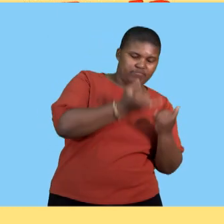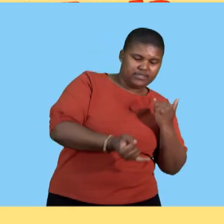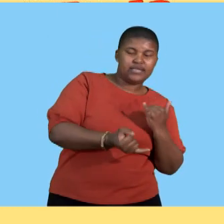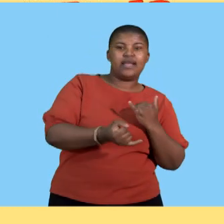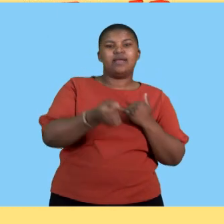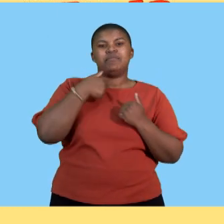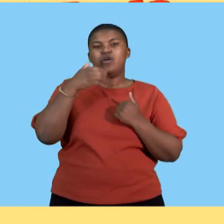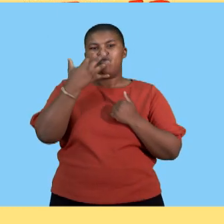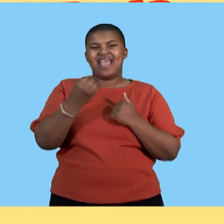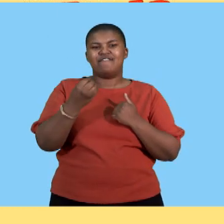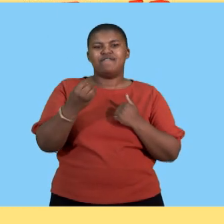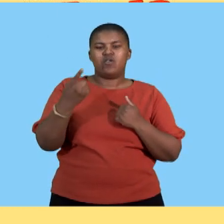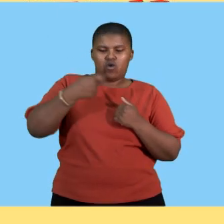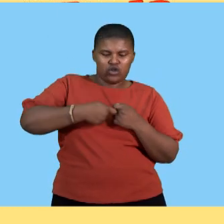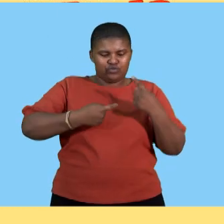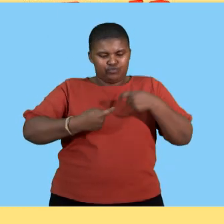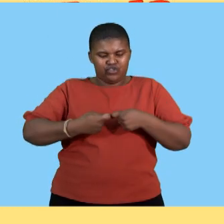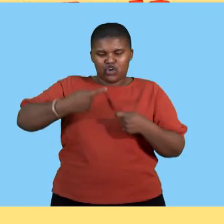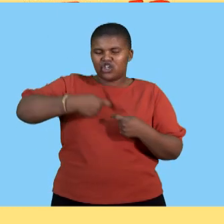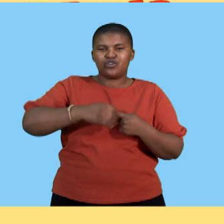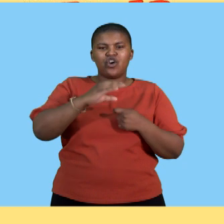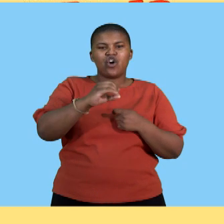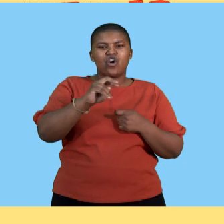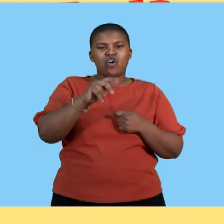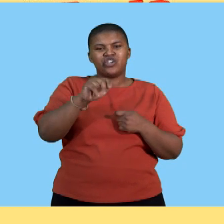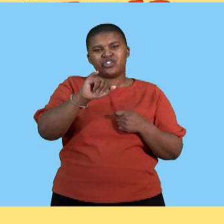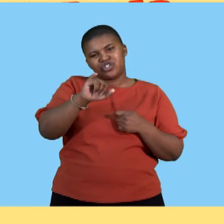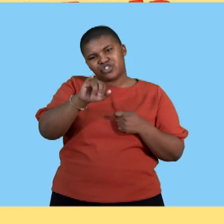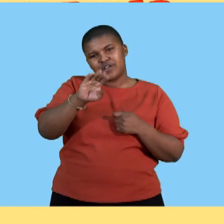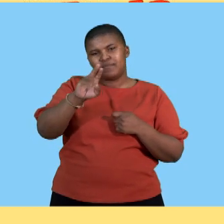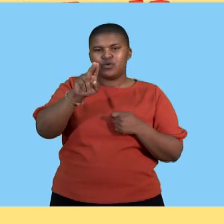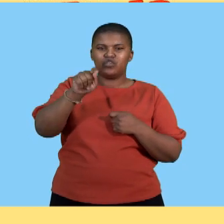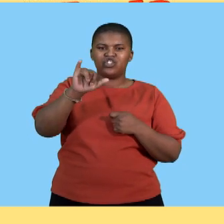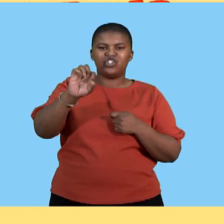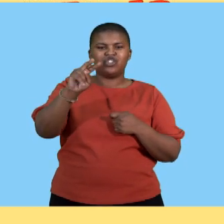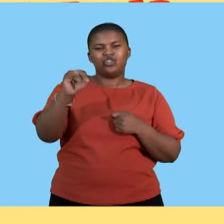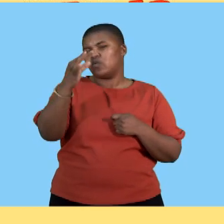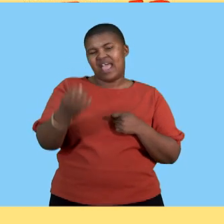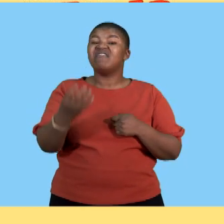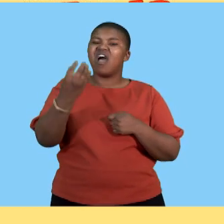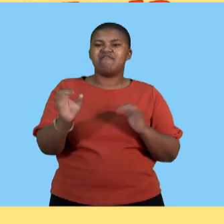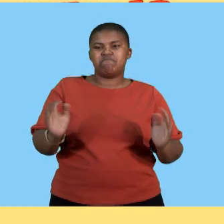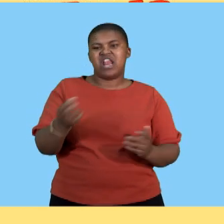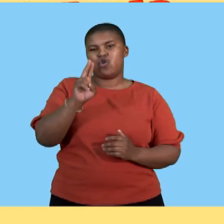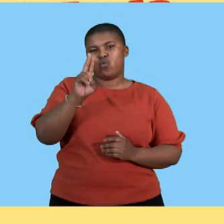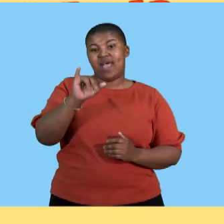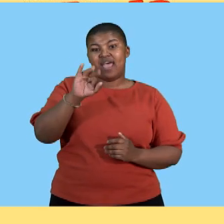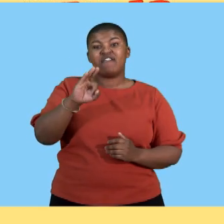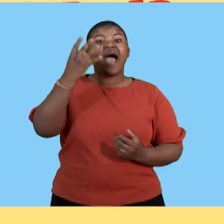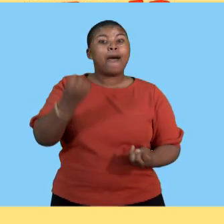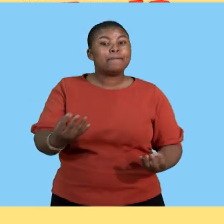rather. I only have UIF deductions. I don't have contributions. So I'll just bring my UIF. Remember, it